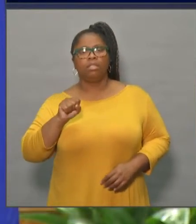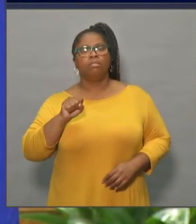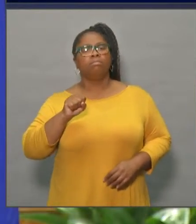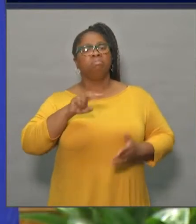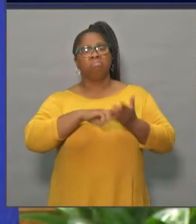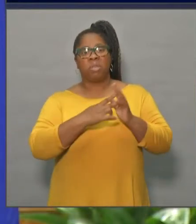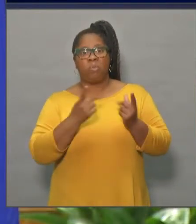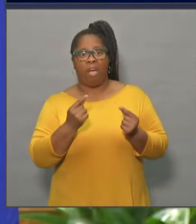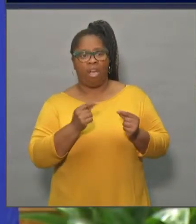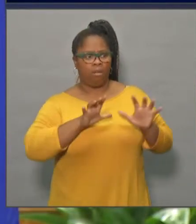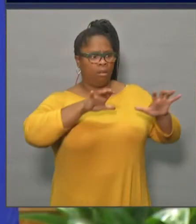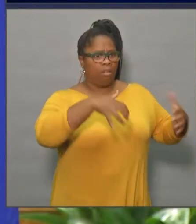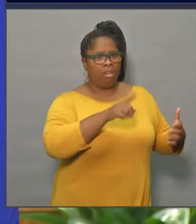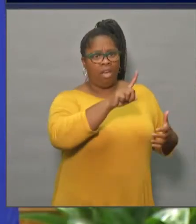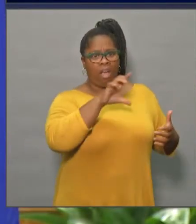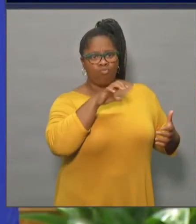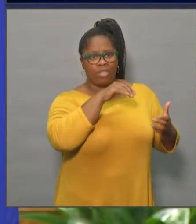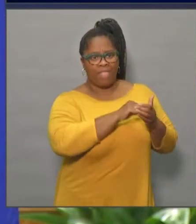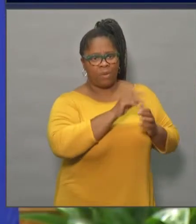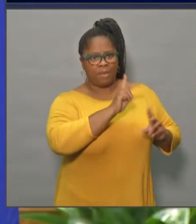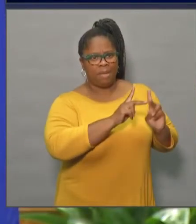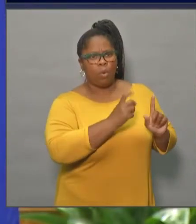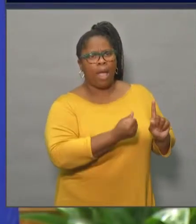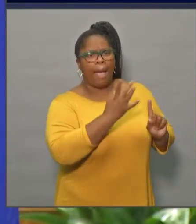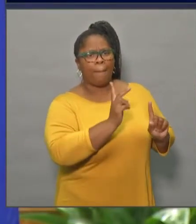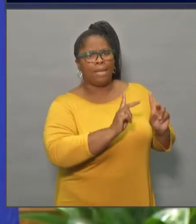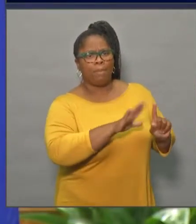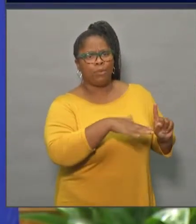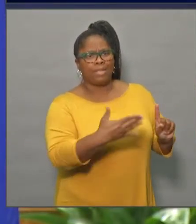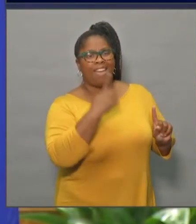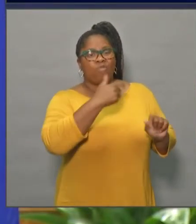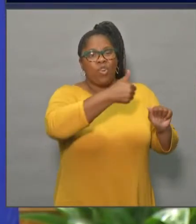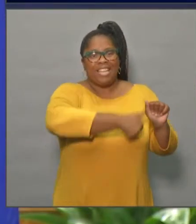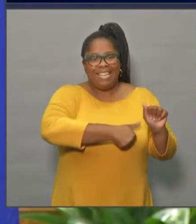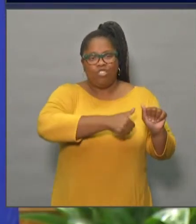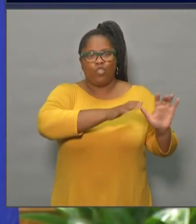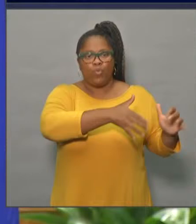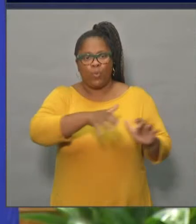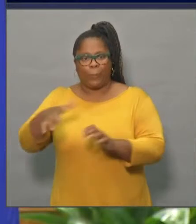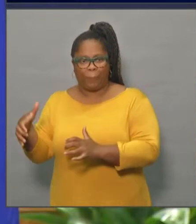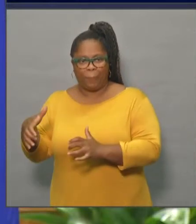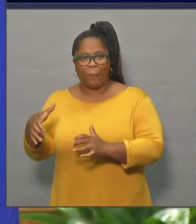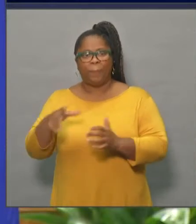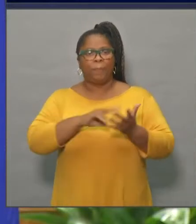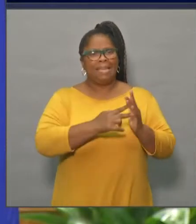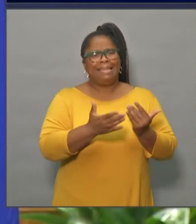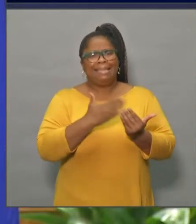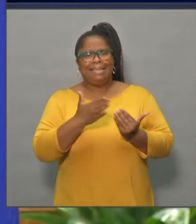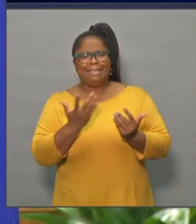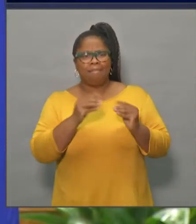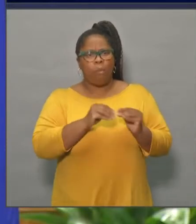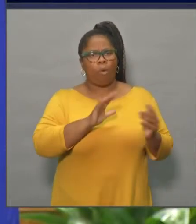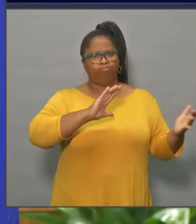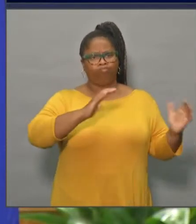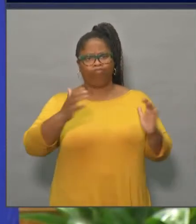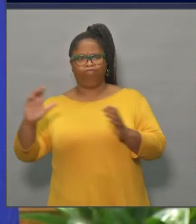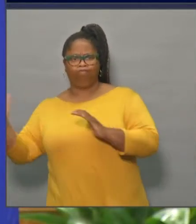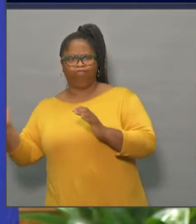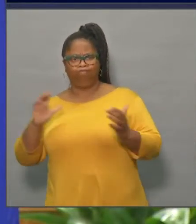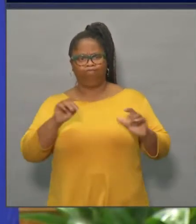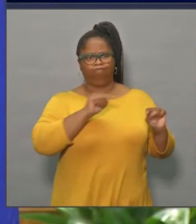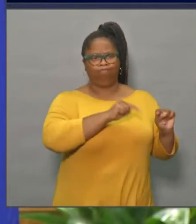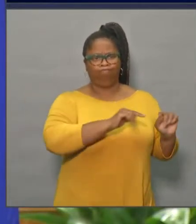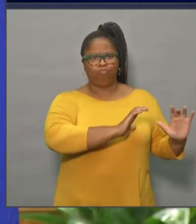per 100,000 people for each of these population groups. This allows us to make some comparisons across